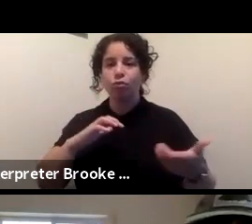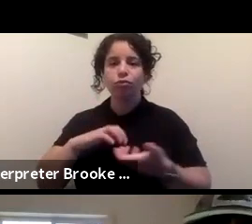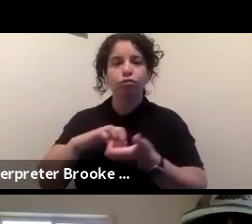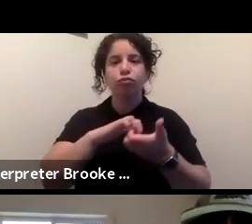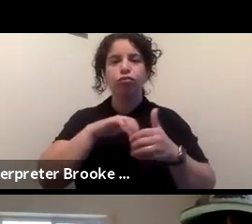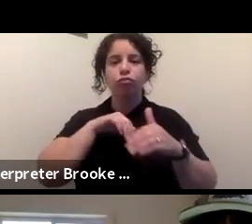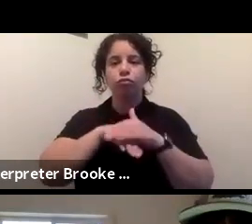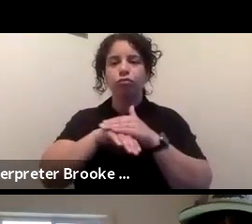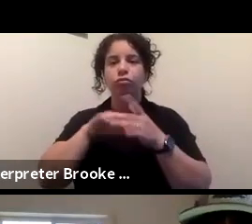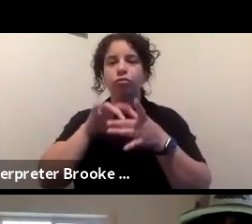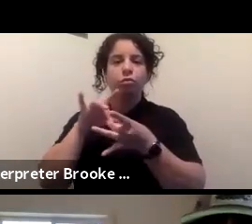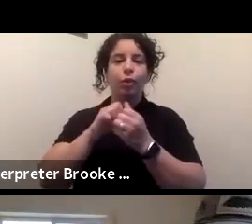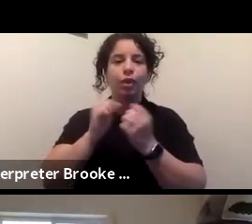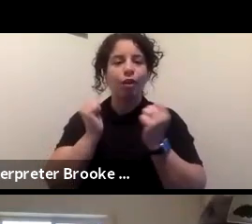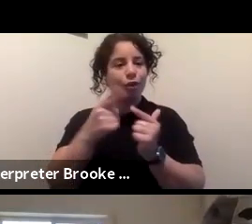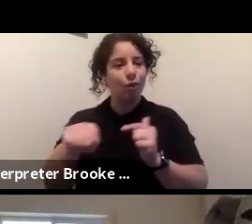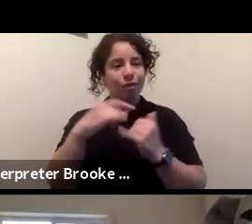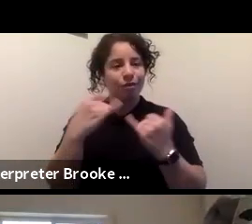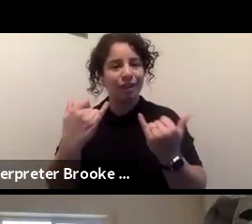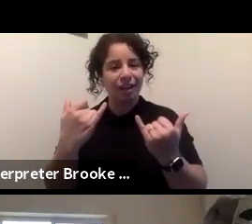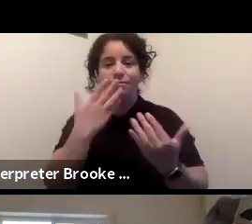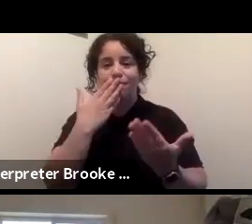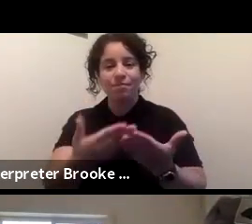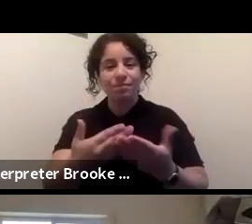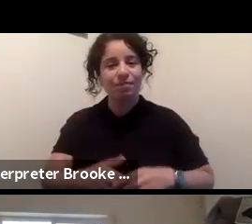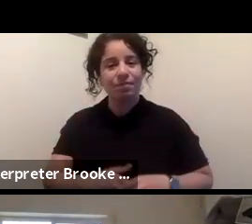today. Thank you.